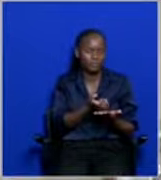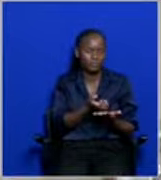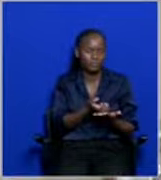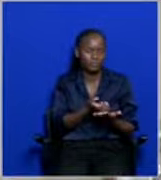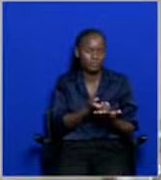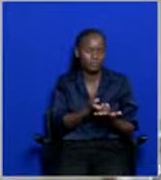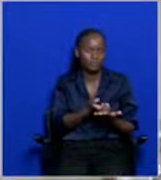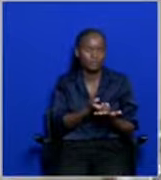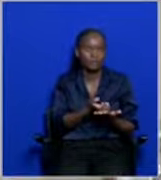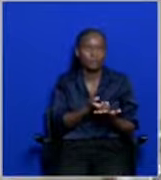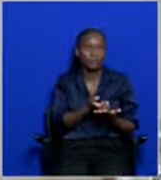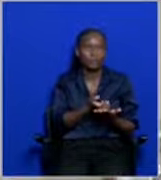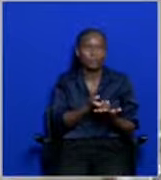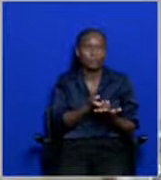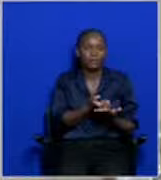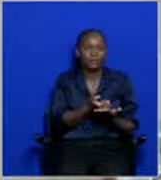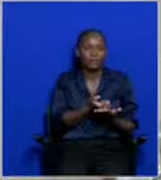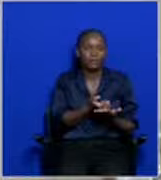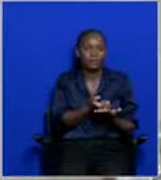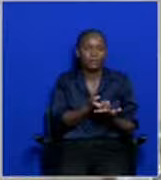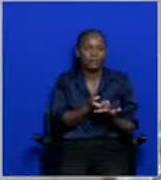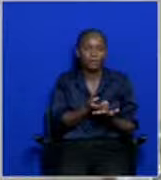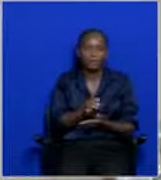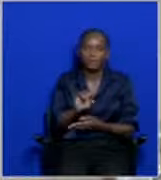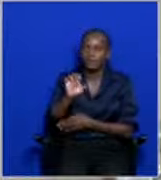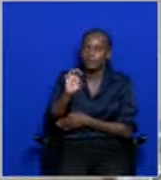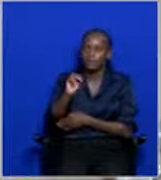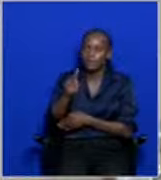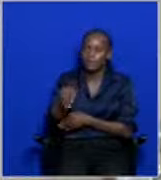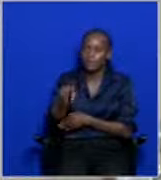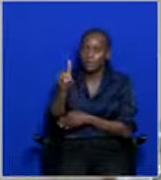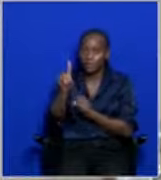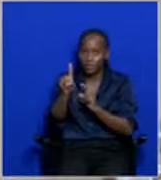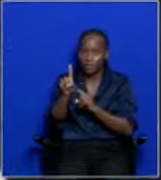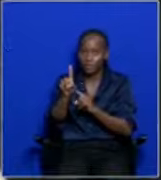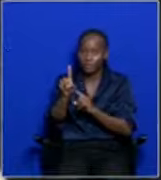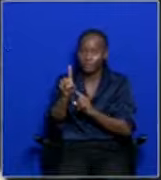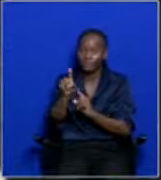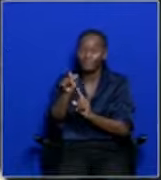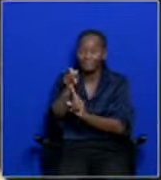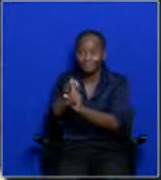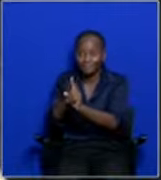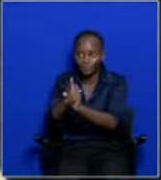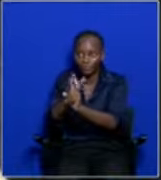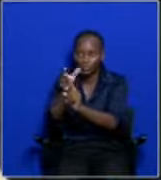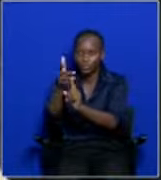EMPD, at least SPIS, being informed about this